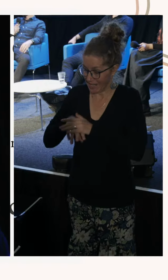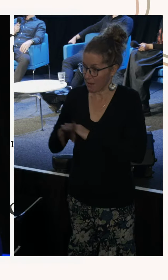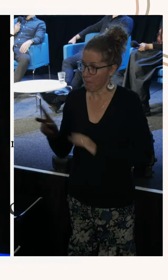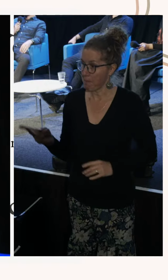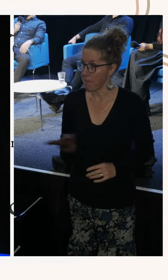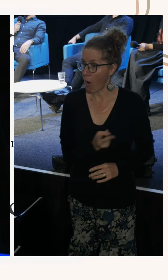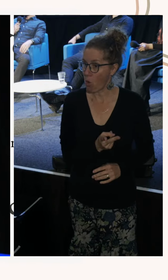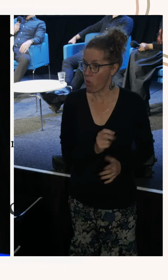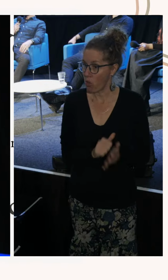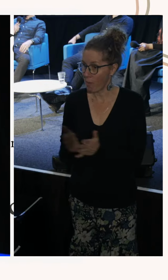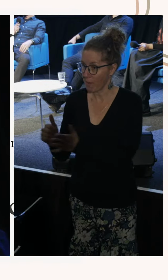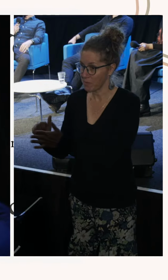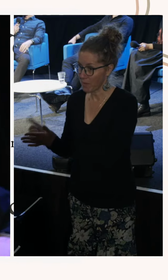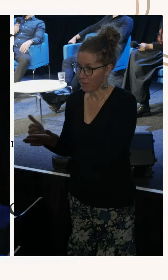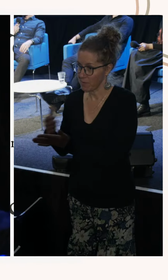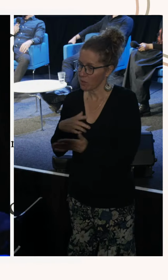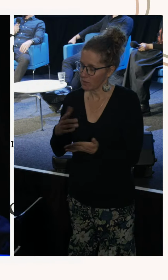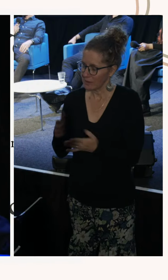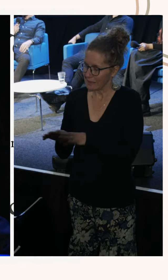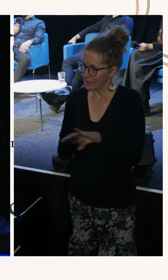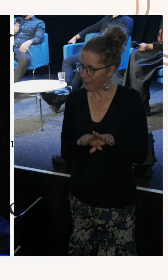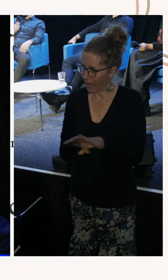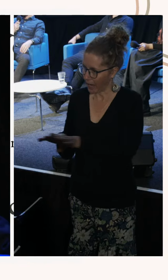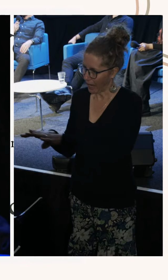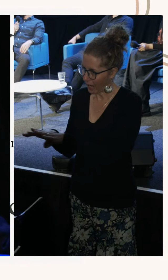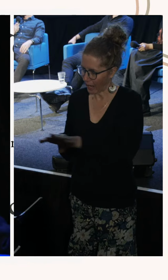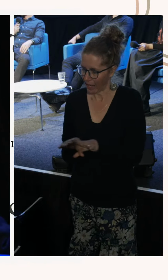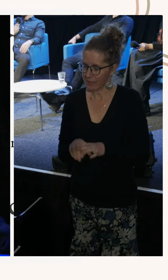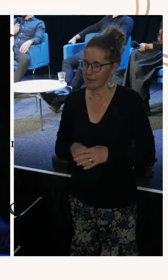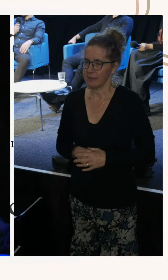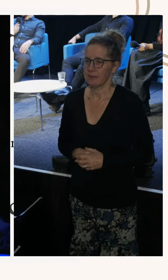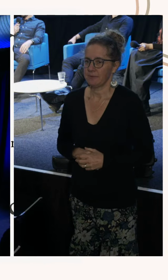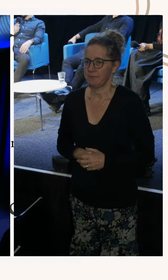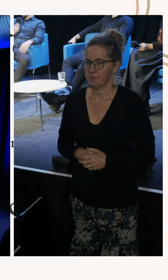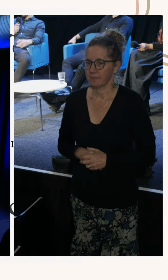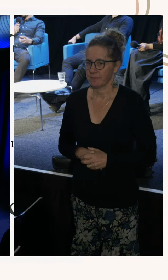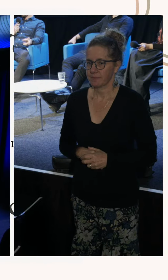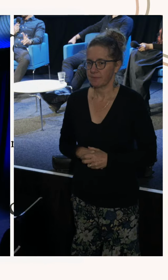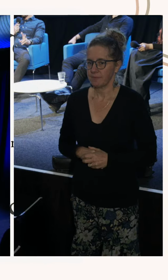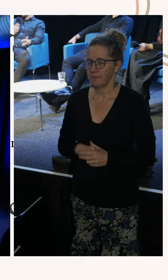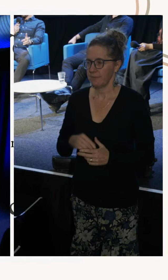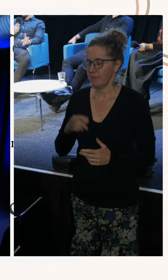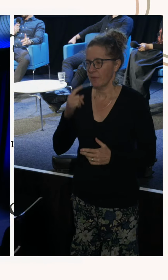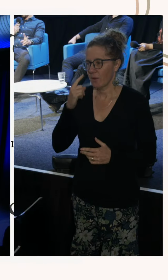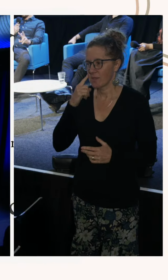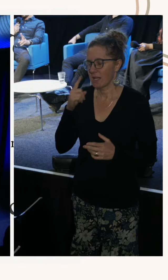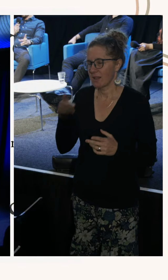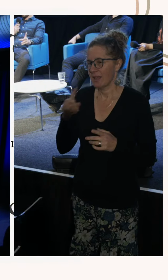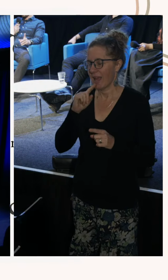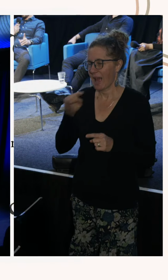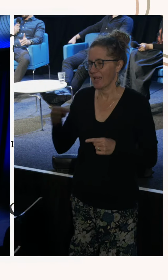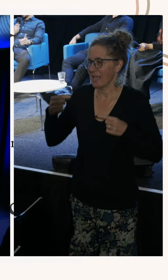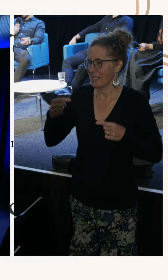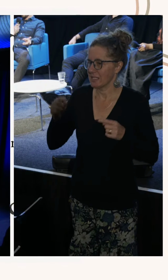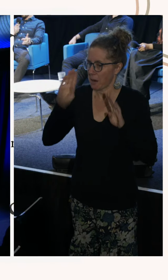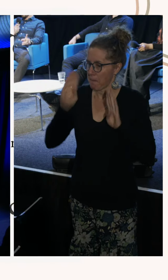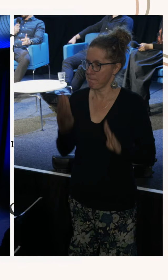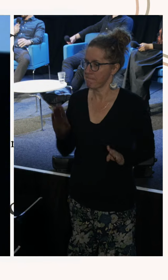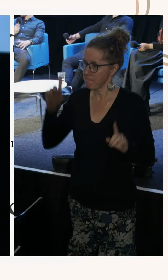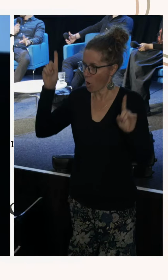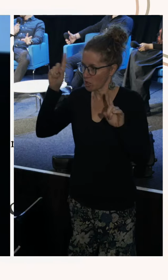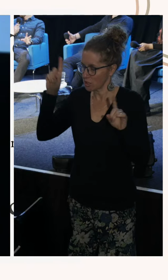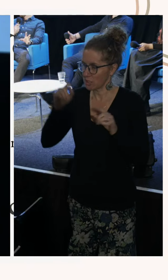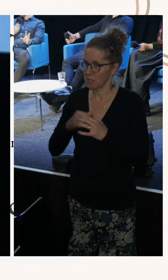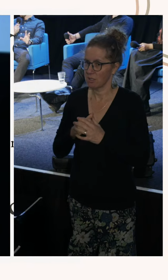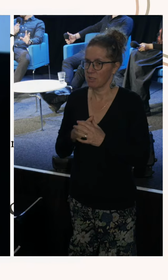of a similar kind of aesthetic happening between the two magazines. I would say the anti-modernism of either, you know, by the